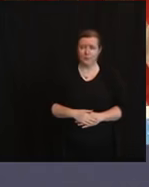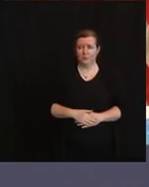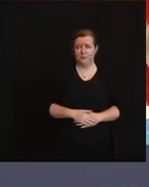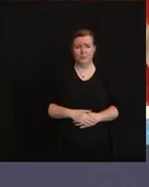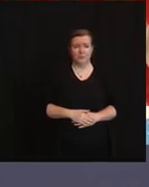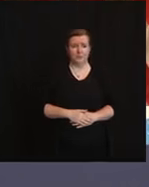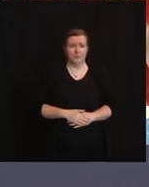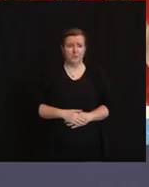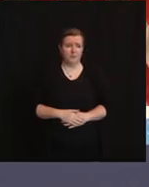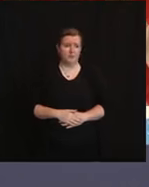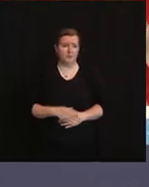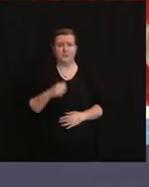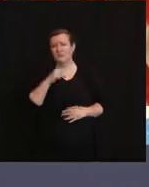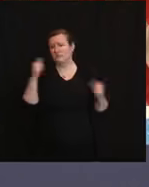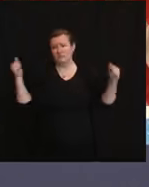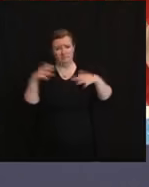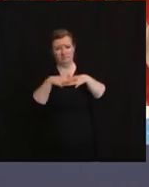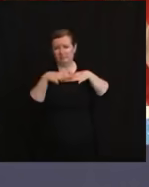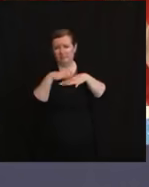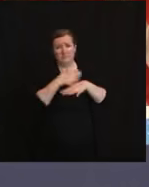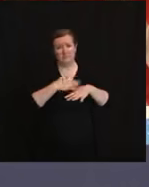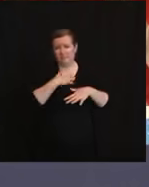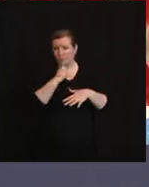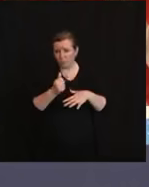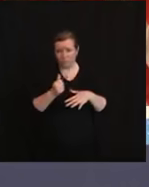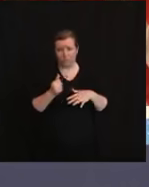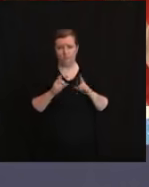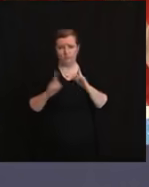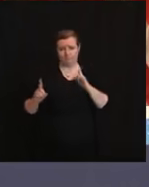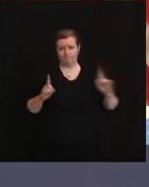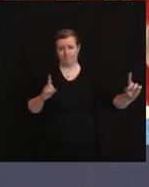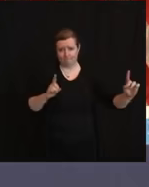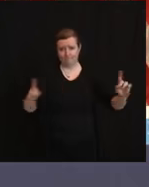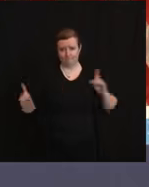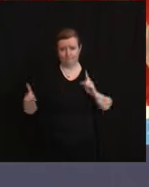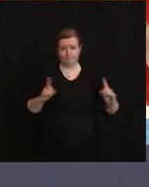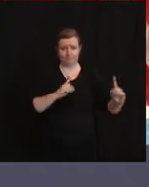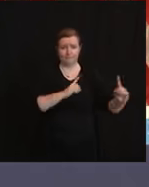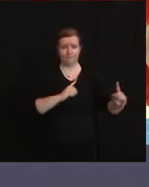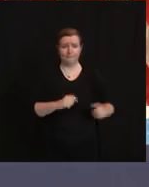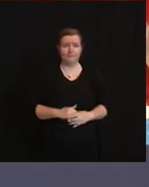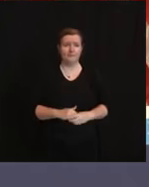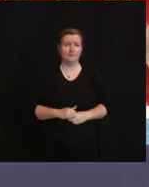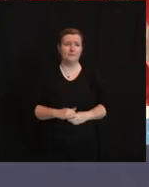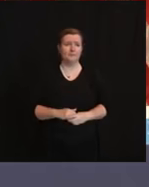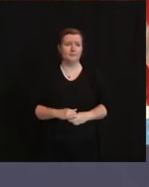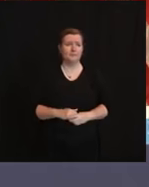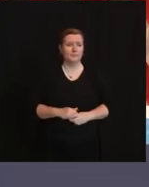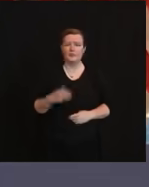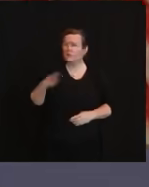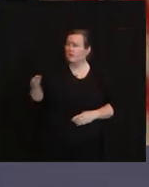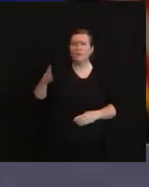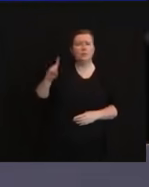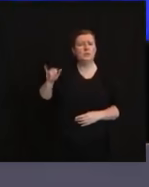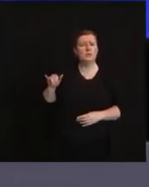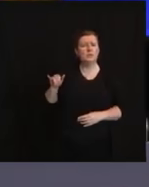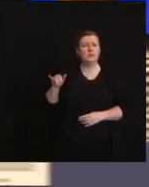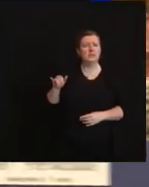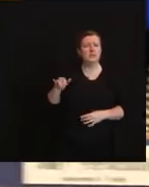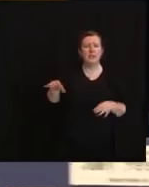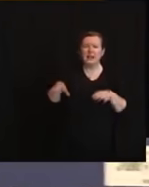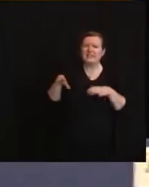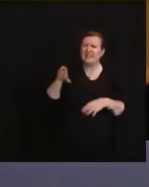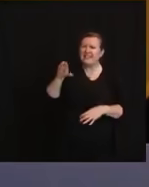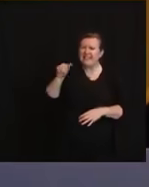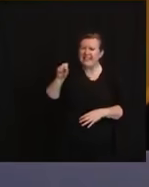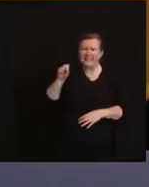congregating right now. That is the last thing we need. Judy, anything on active cases or on any other? I wasn't quite sure what the question